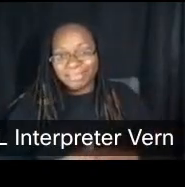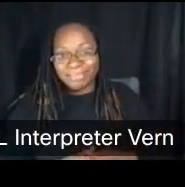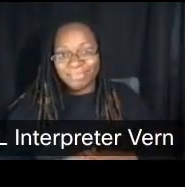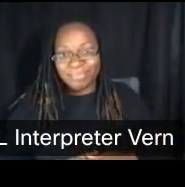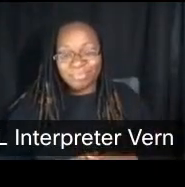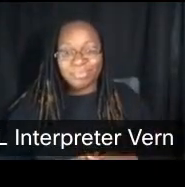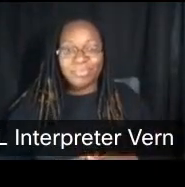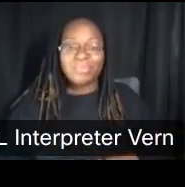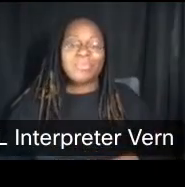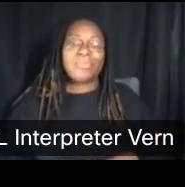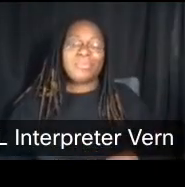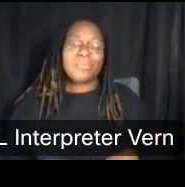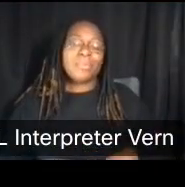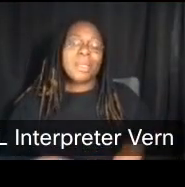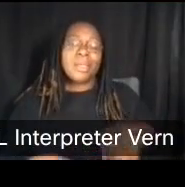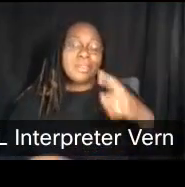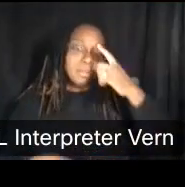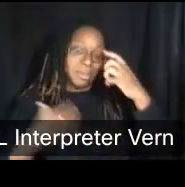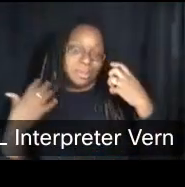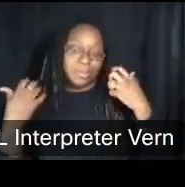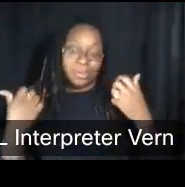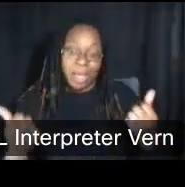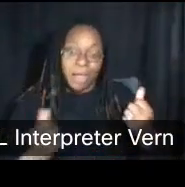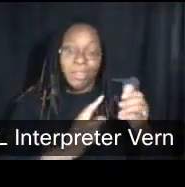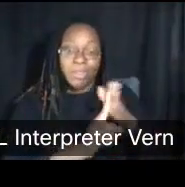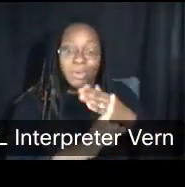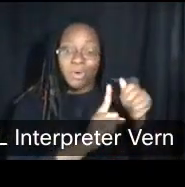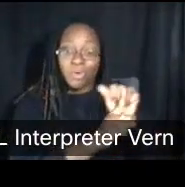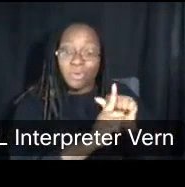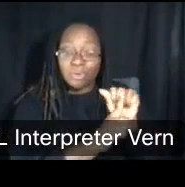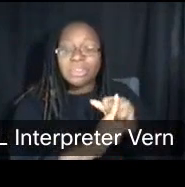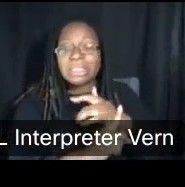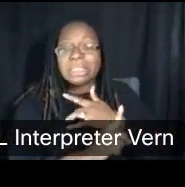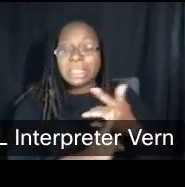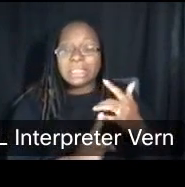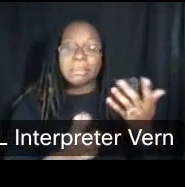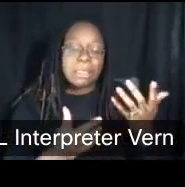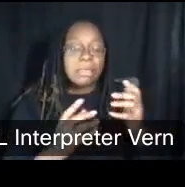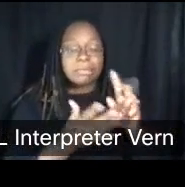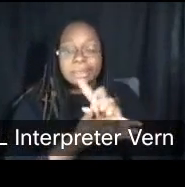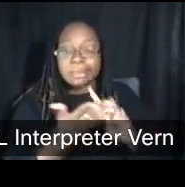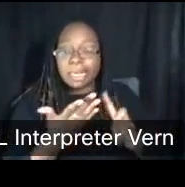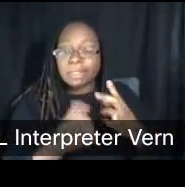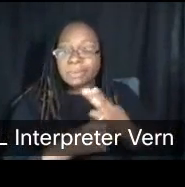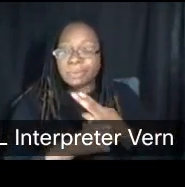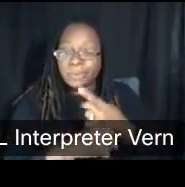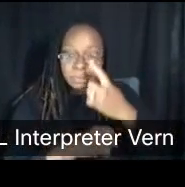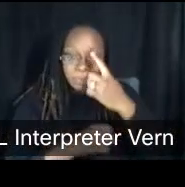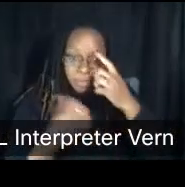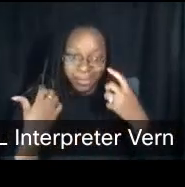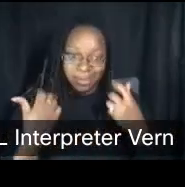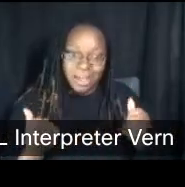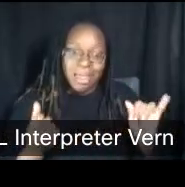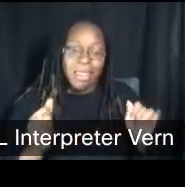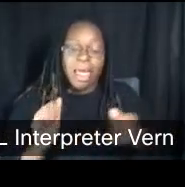coercion tactics are designed to use mental health as well as the stigma of mental health to exert power and